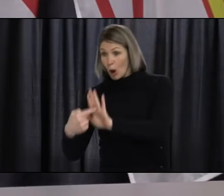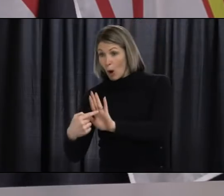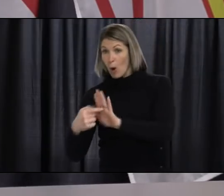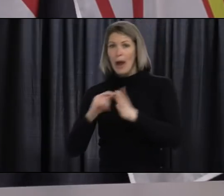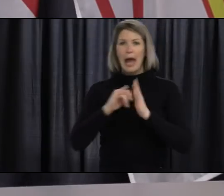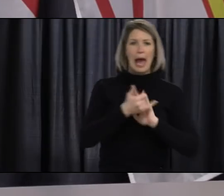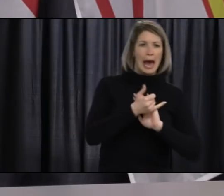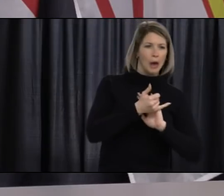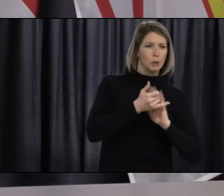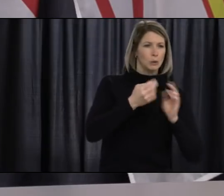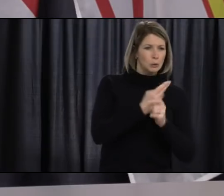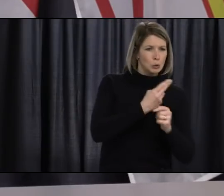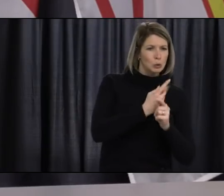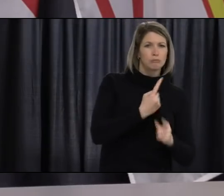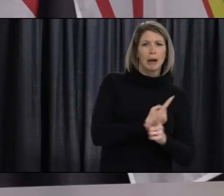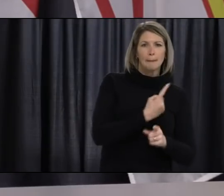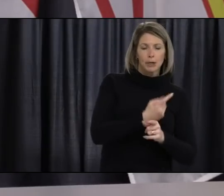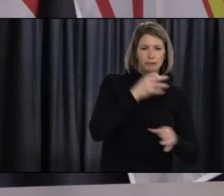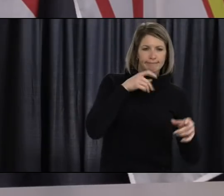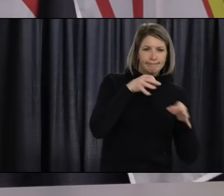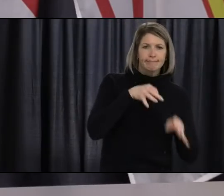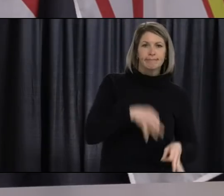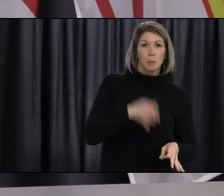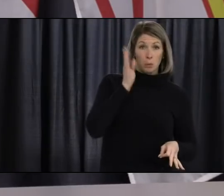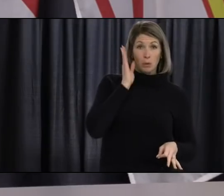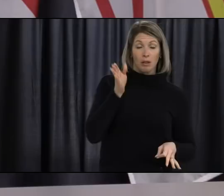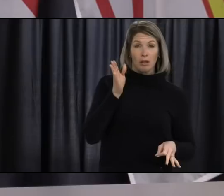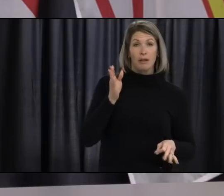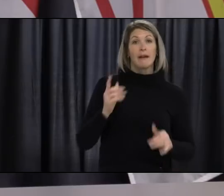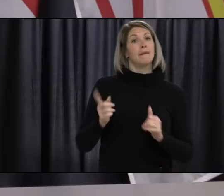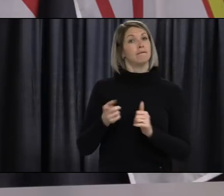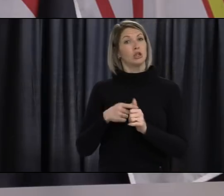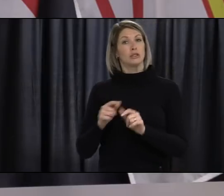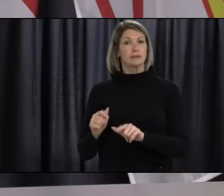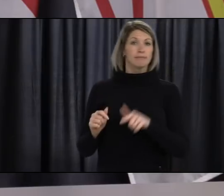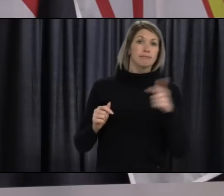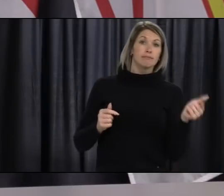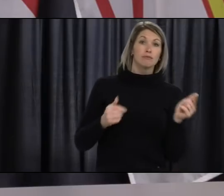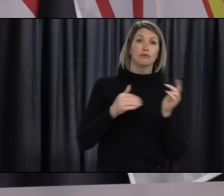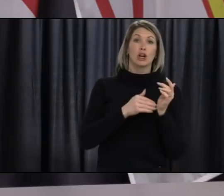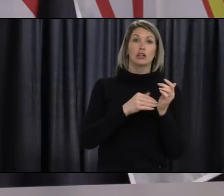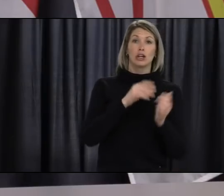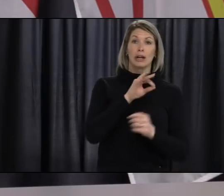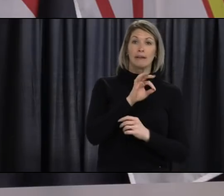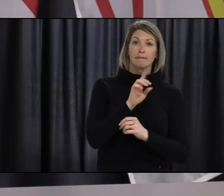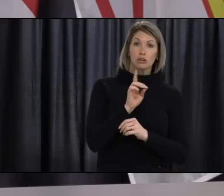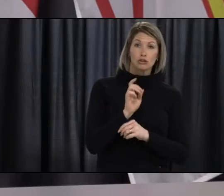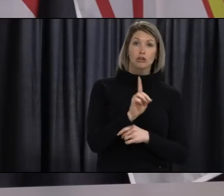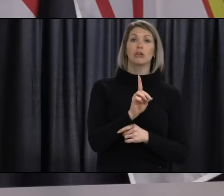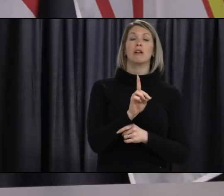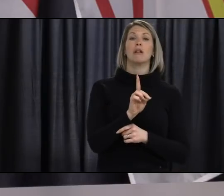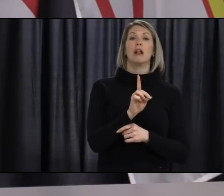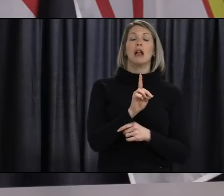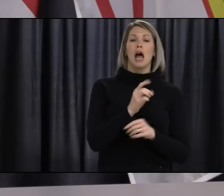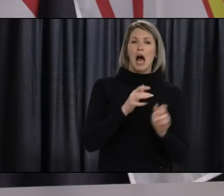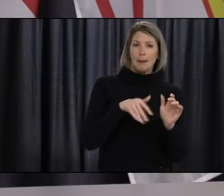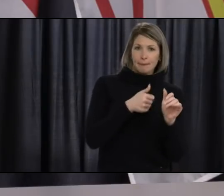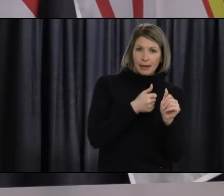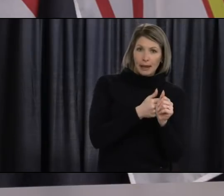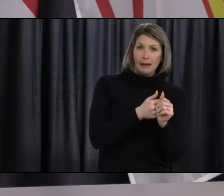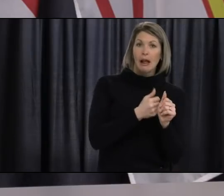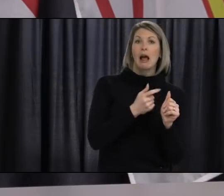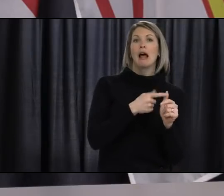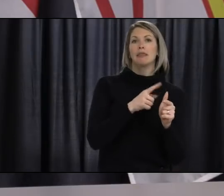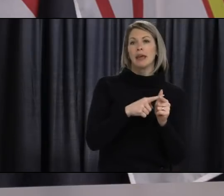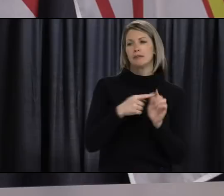a mask. So I'll now pass it over to Dr. Fitzgerald for the daily update, and then the introduction now to wearing